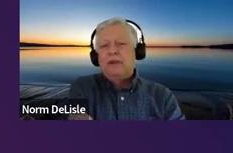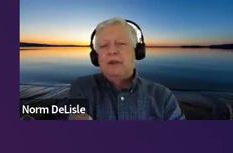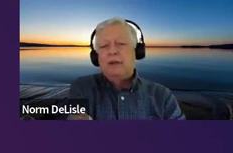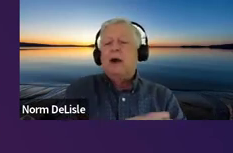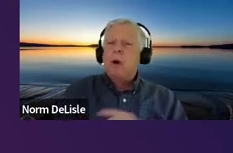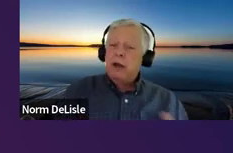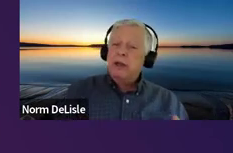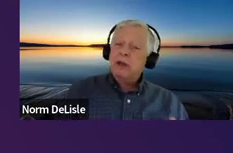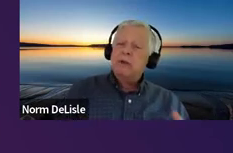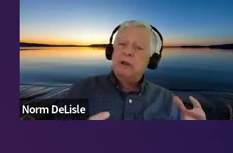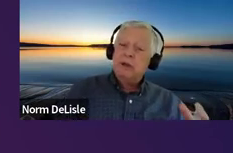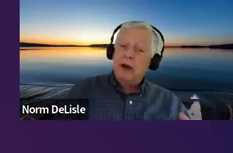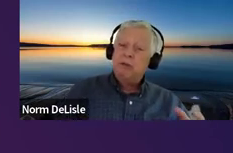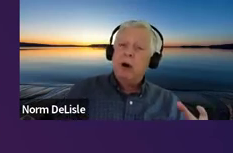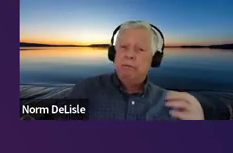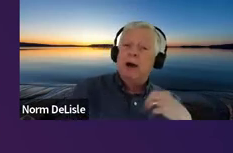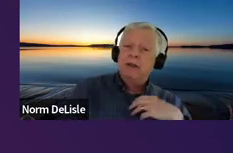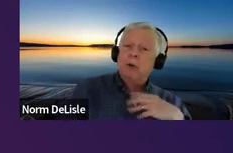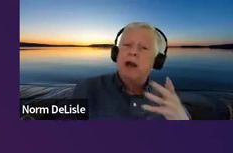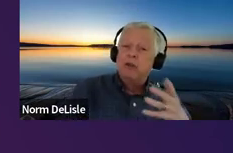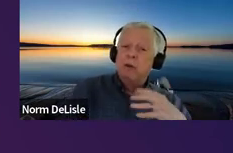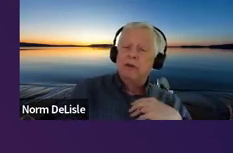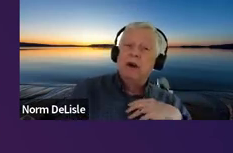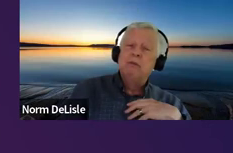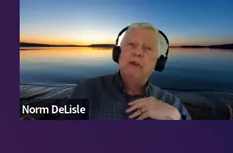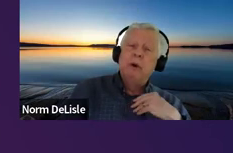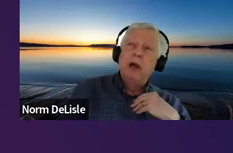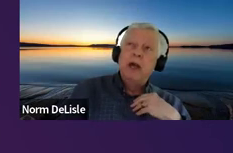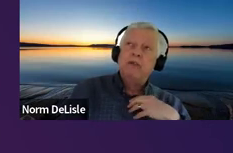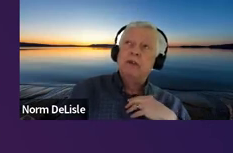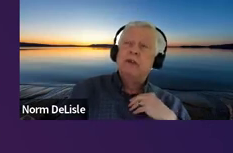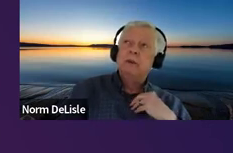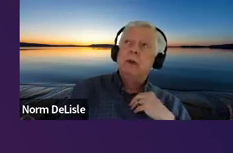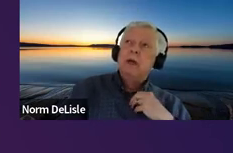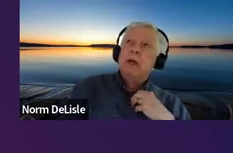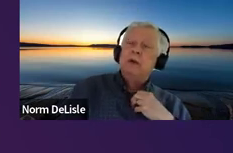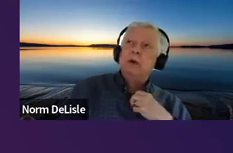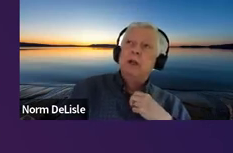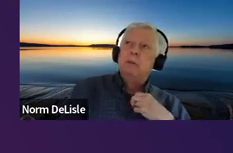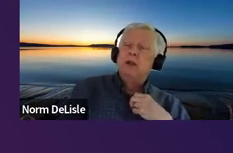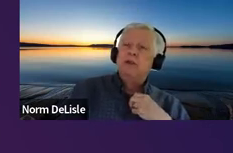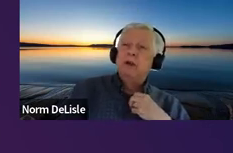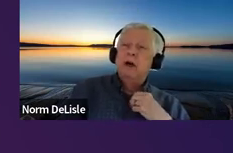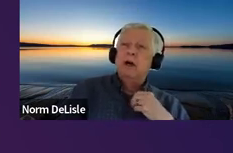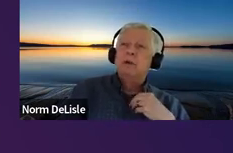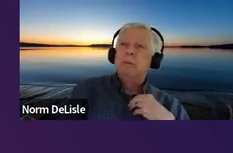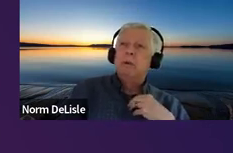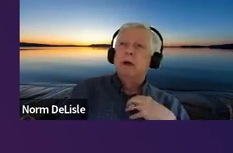I asked it, I wanted to give it a tough one, what I thought was a tough one. So I asked it to do an